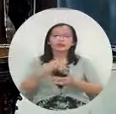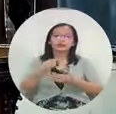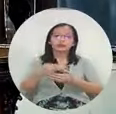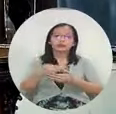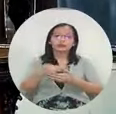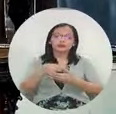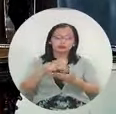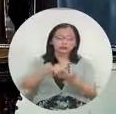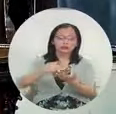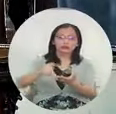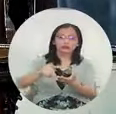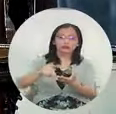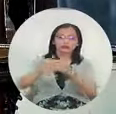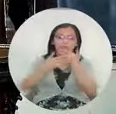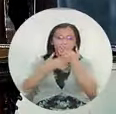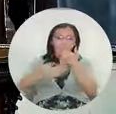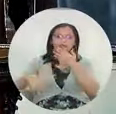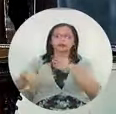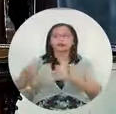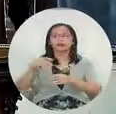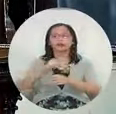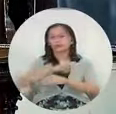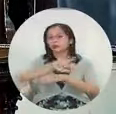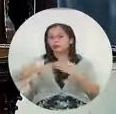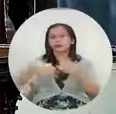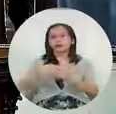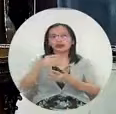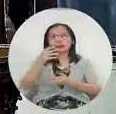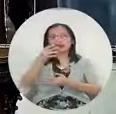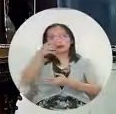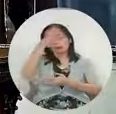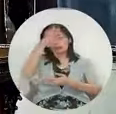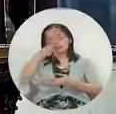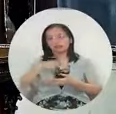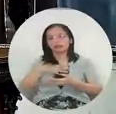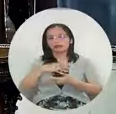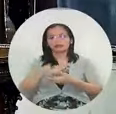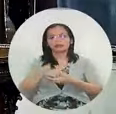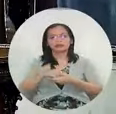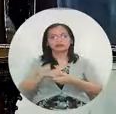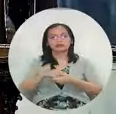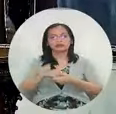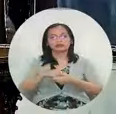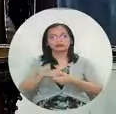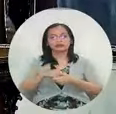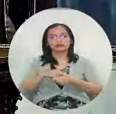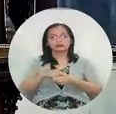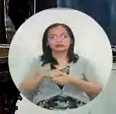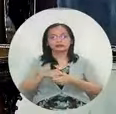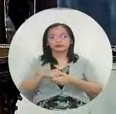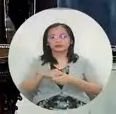he does not know the name. You just talk to him, you know, like that. Taod-taod,